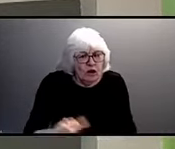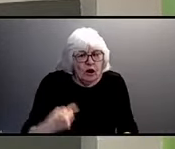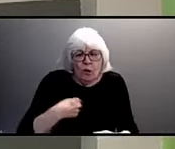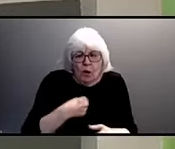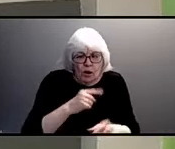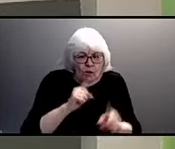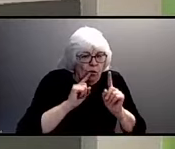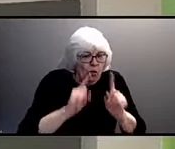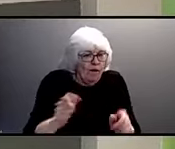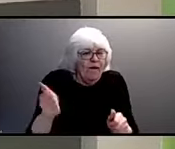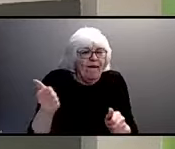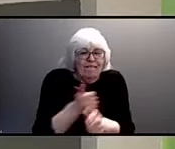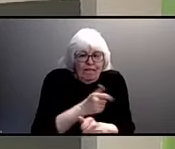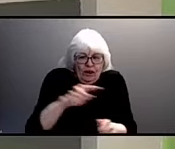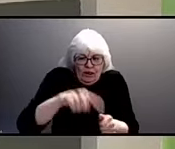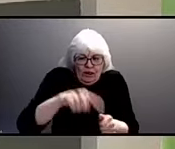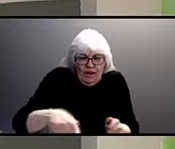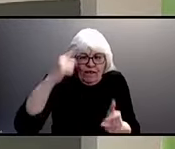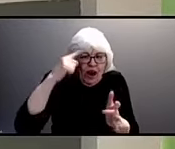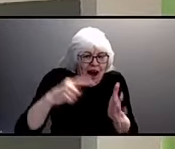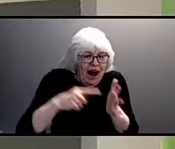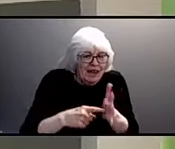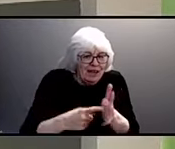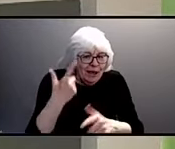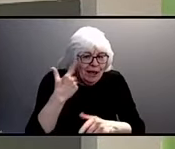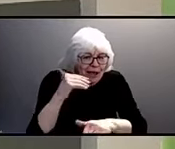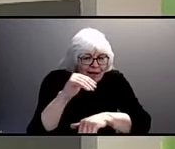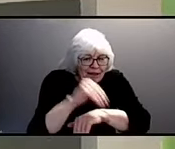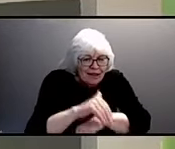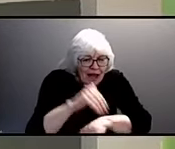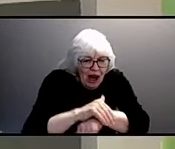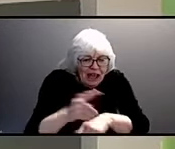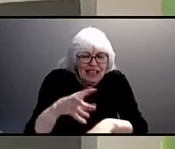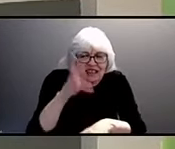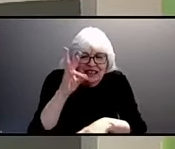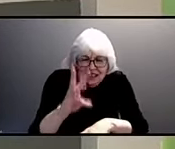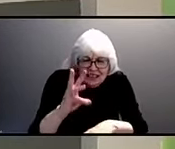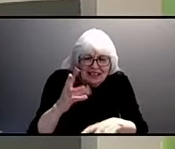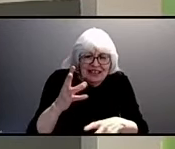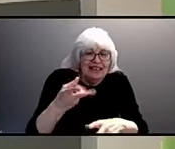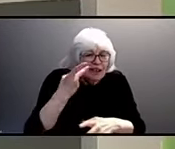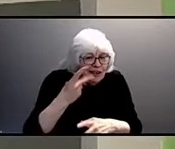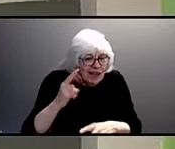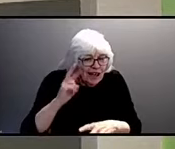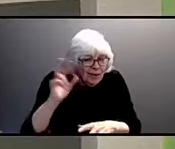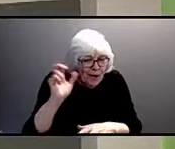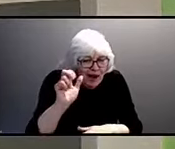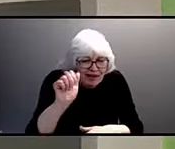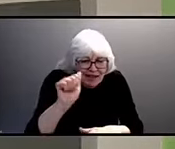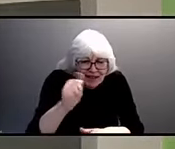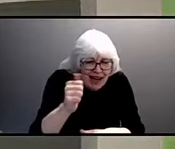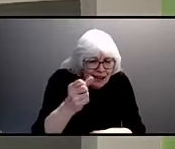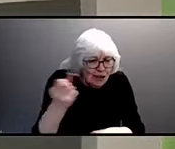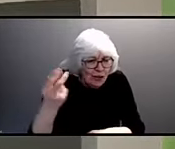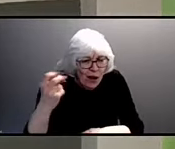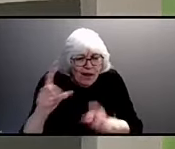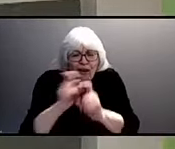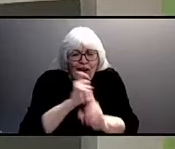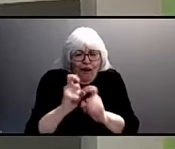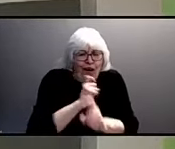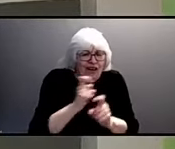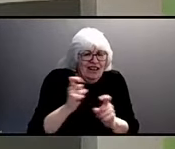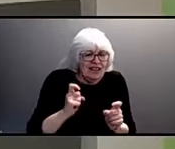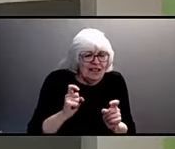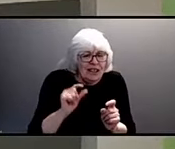example, I think it was 6 calls. The previous night, it was 10 to 12 calls. But a very, very small percentage of those are